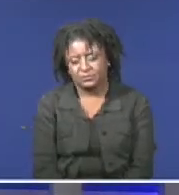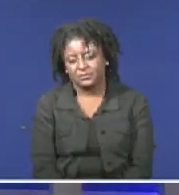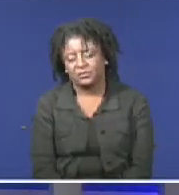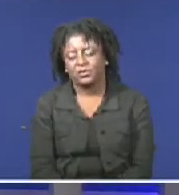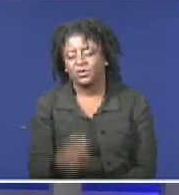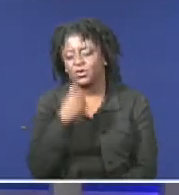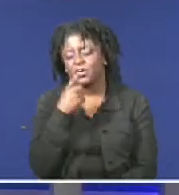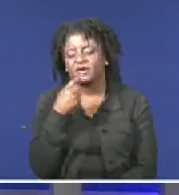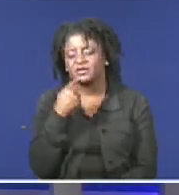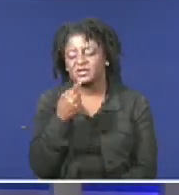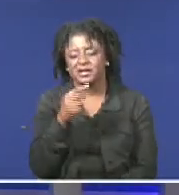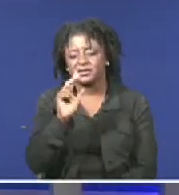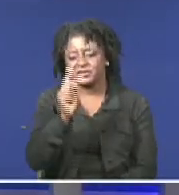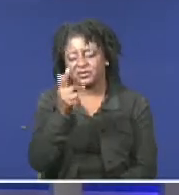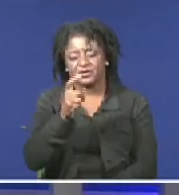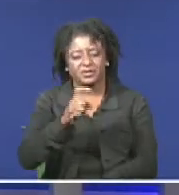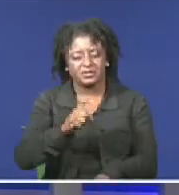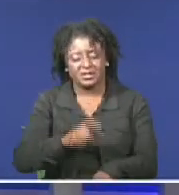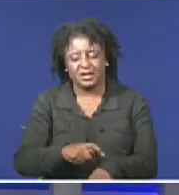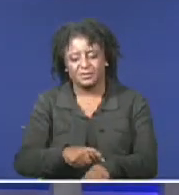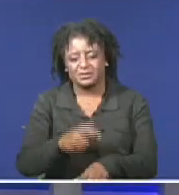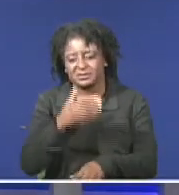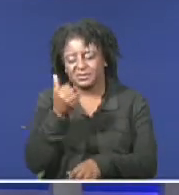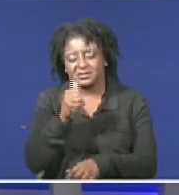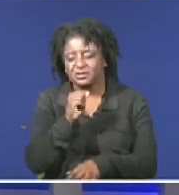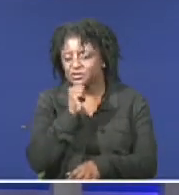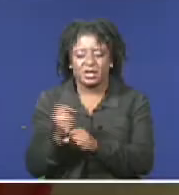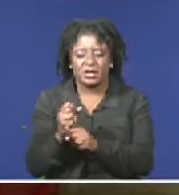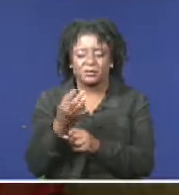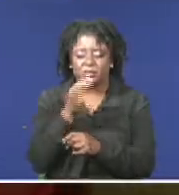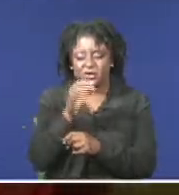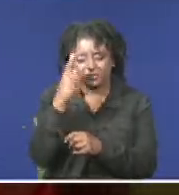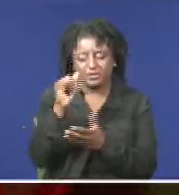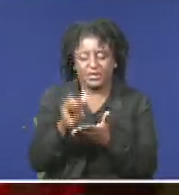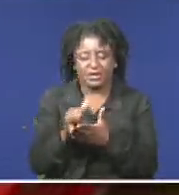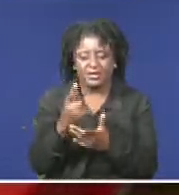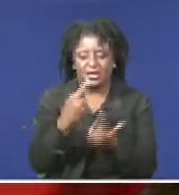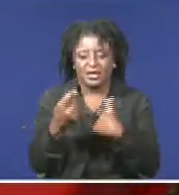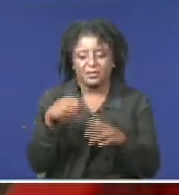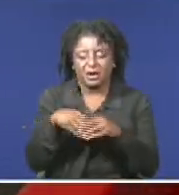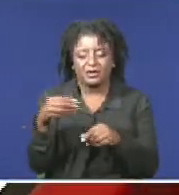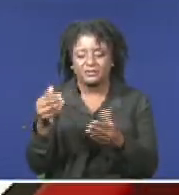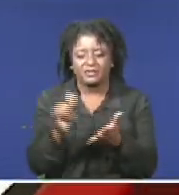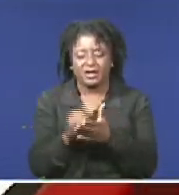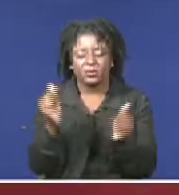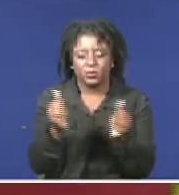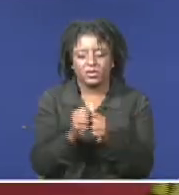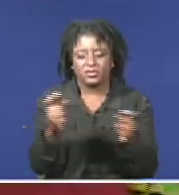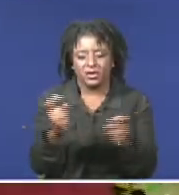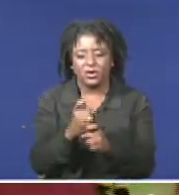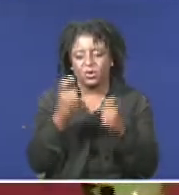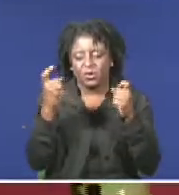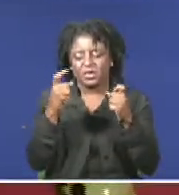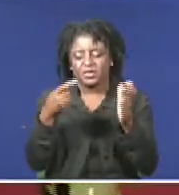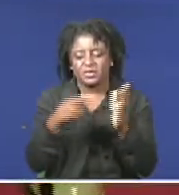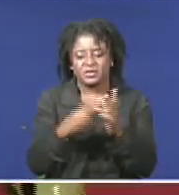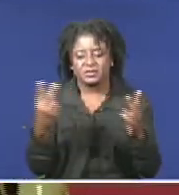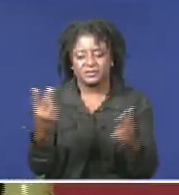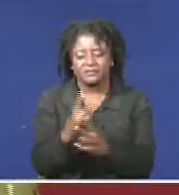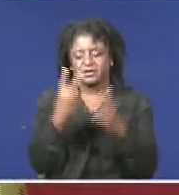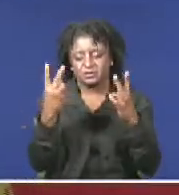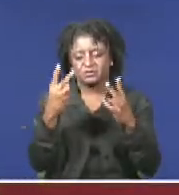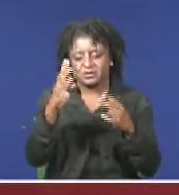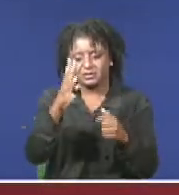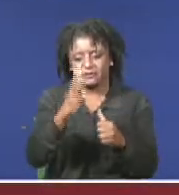Whoever said that the third time's the charm must not have met the students from the T.G. Glover Primary School, who won their fourth consecutive